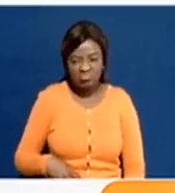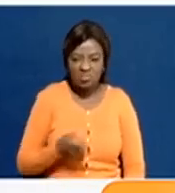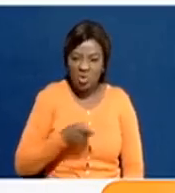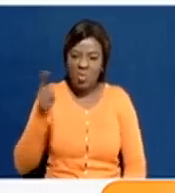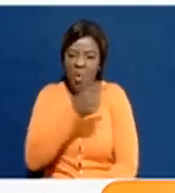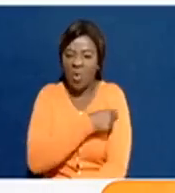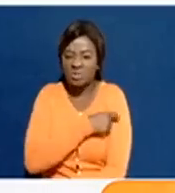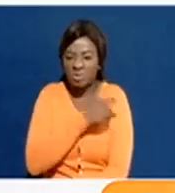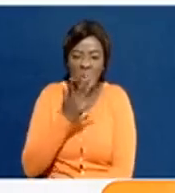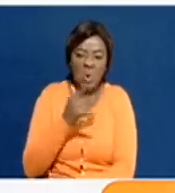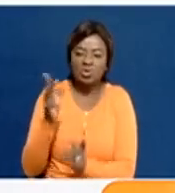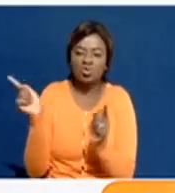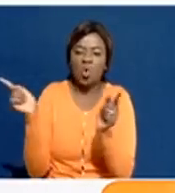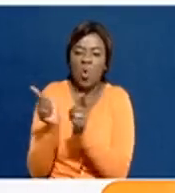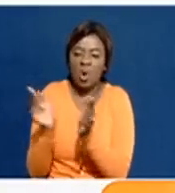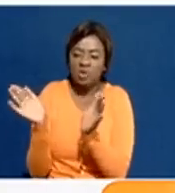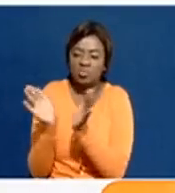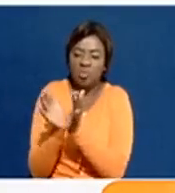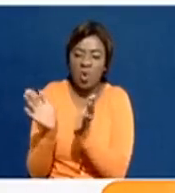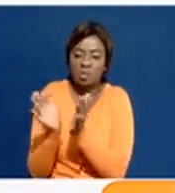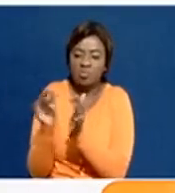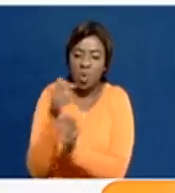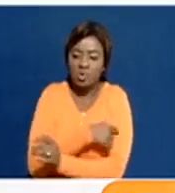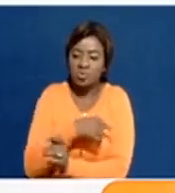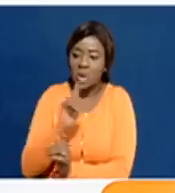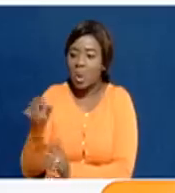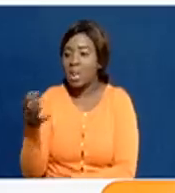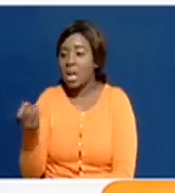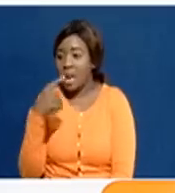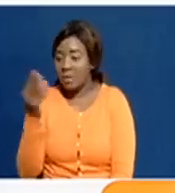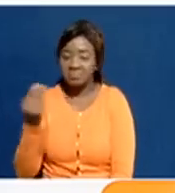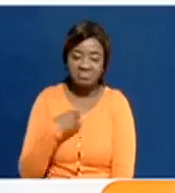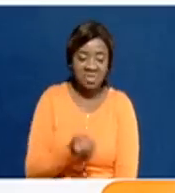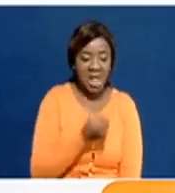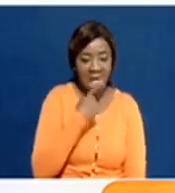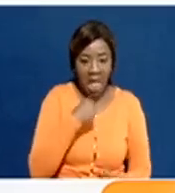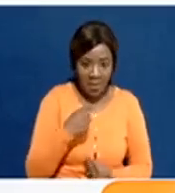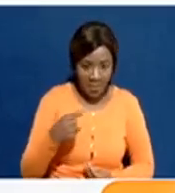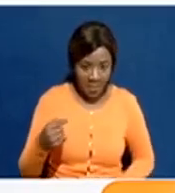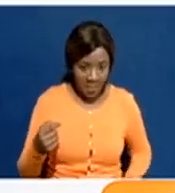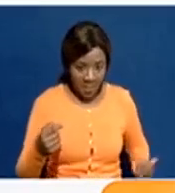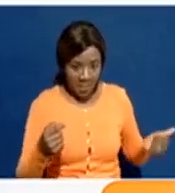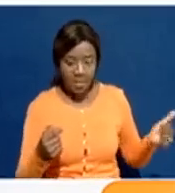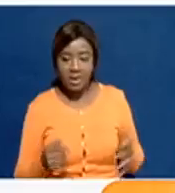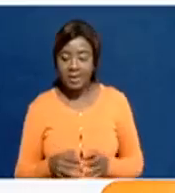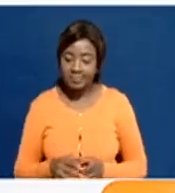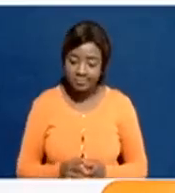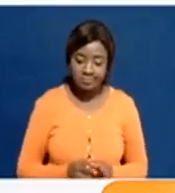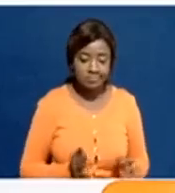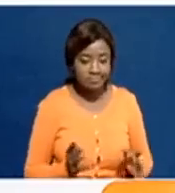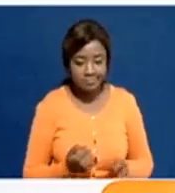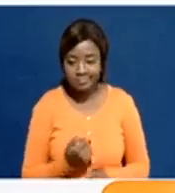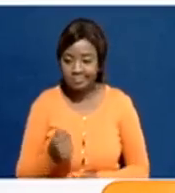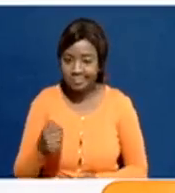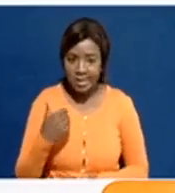the clinics near where I live. I get some medication. 7 days, you know, the thing goes away. Then after